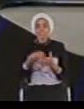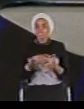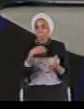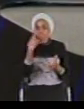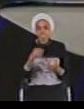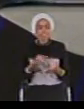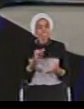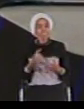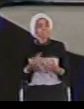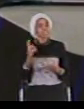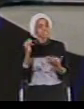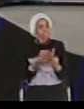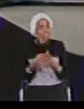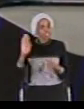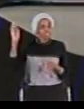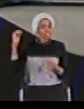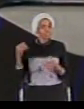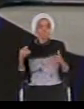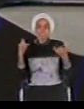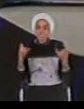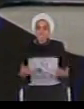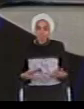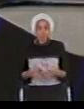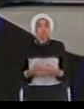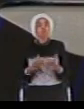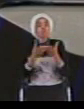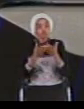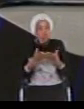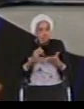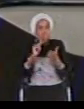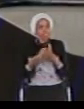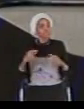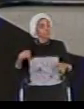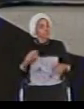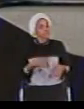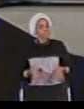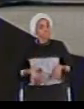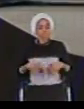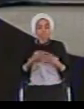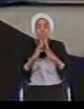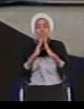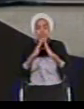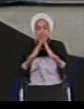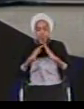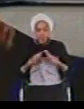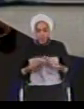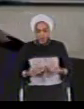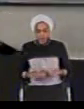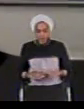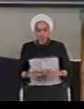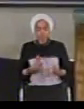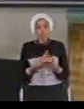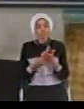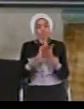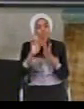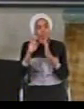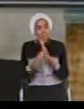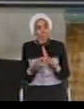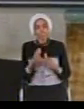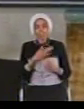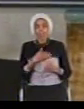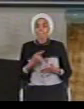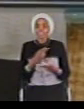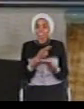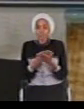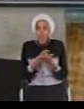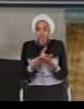that grace now demands that we live soberly, righteously, and godly